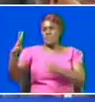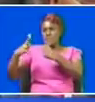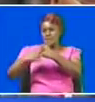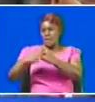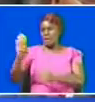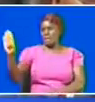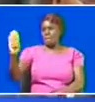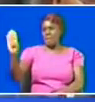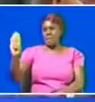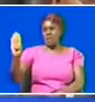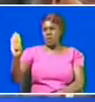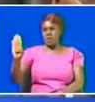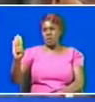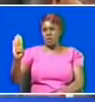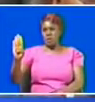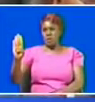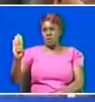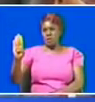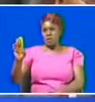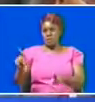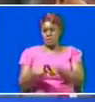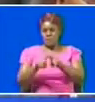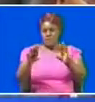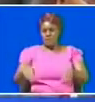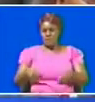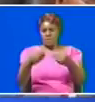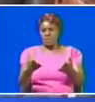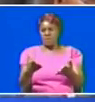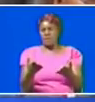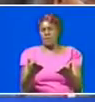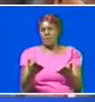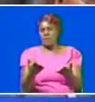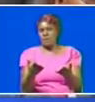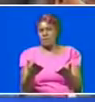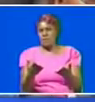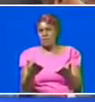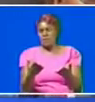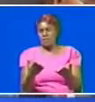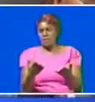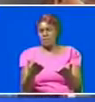billion. The JSC was given a ceiling of